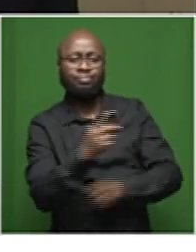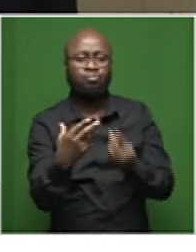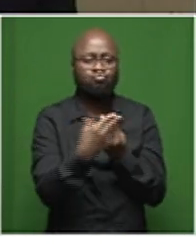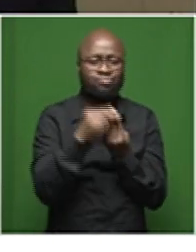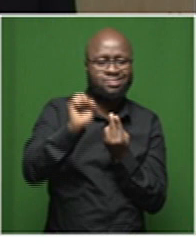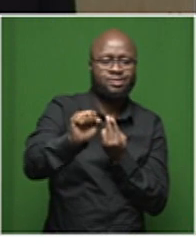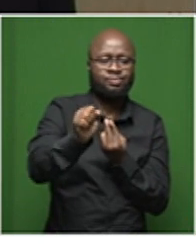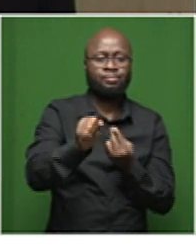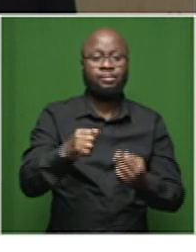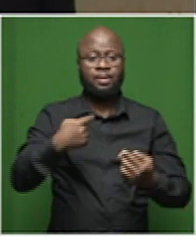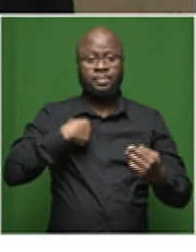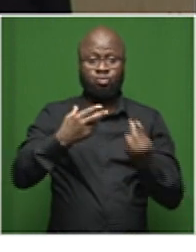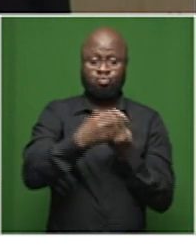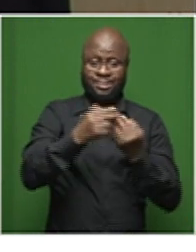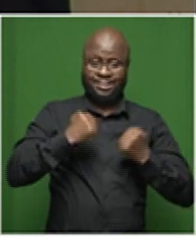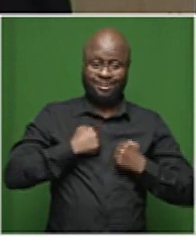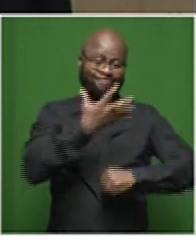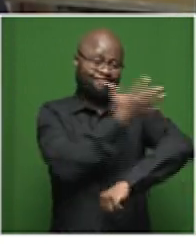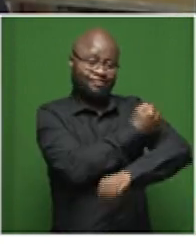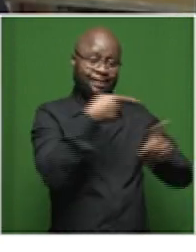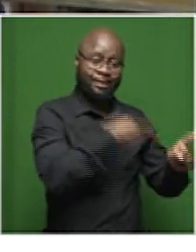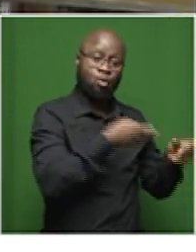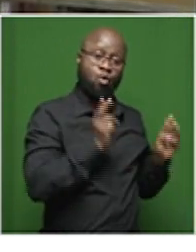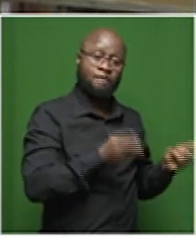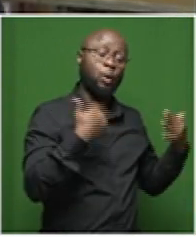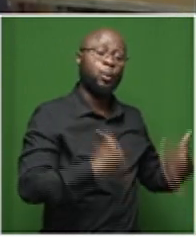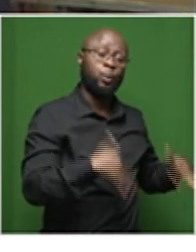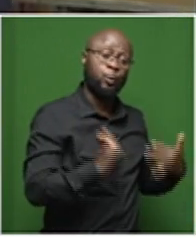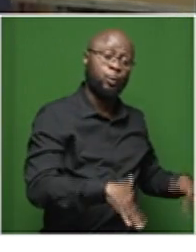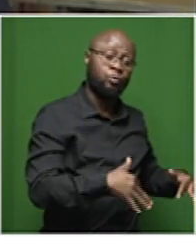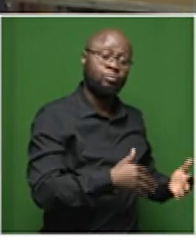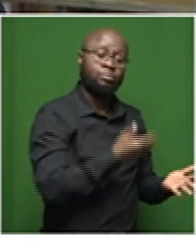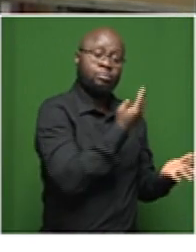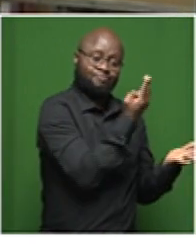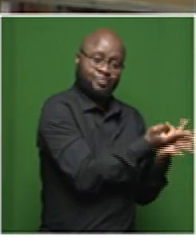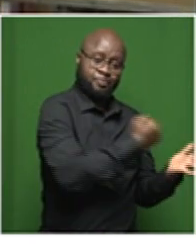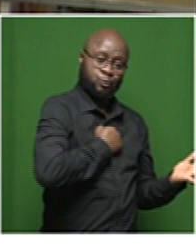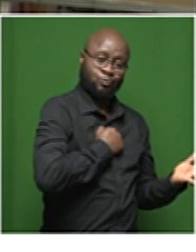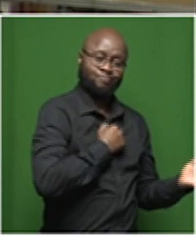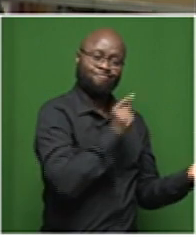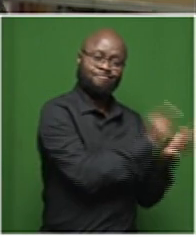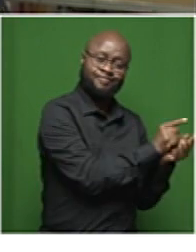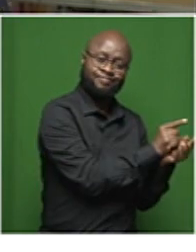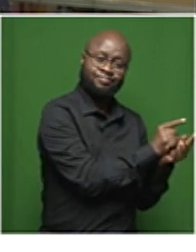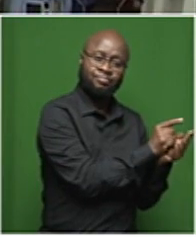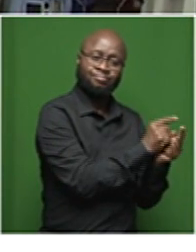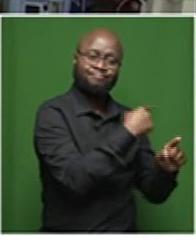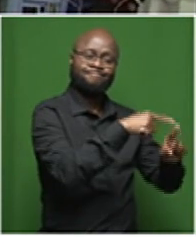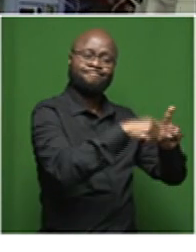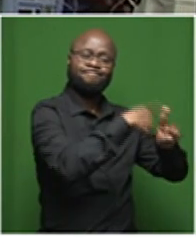the hypertension is very common in our patients. We see about